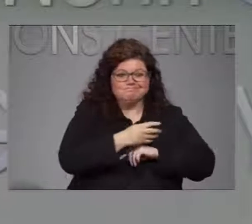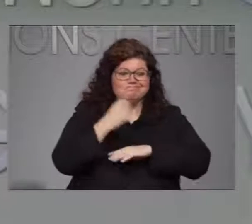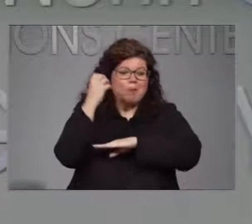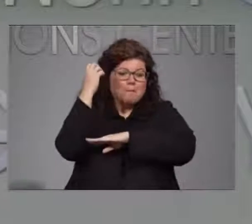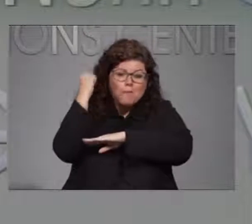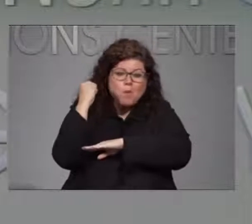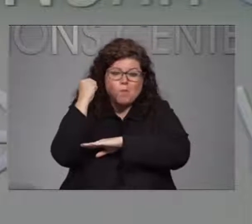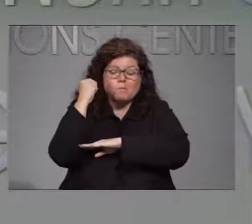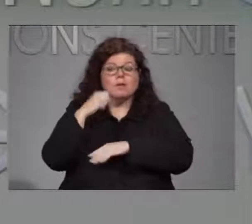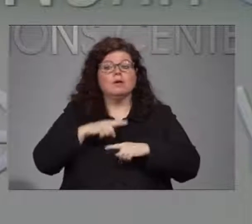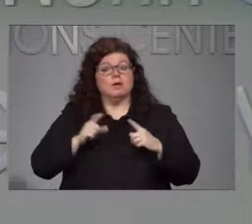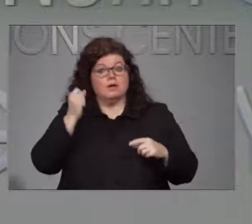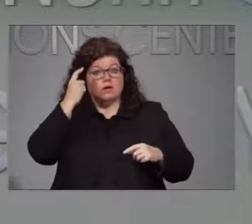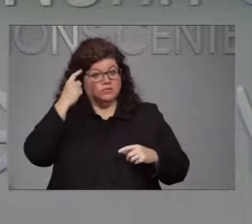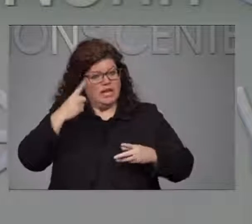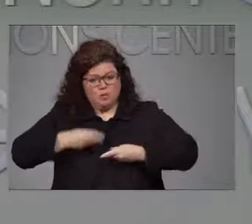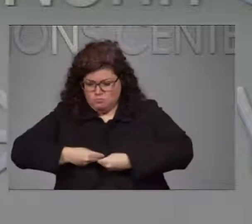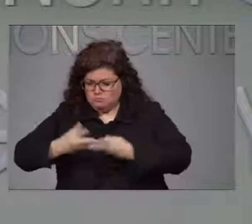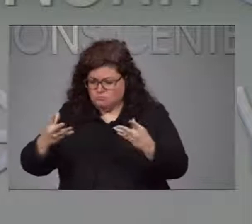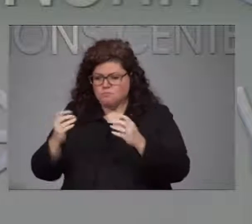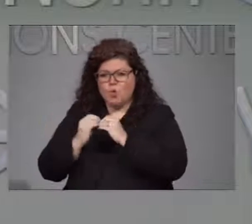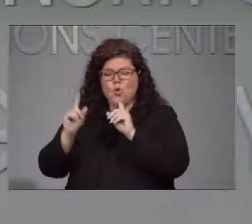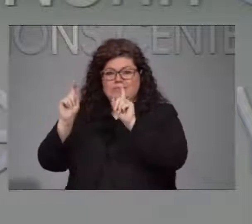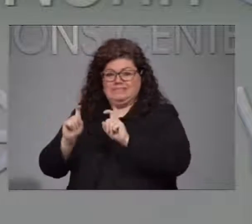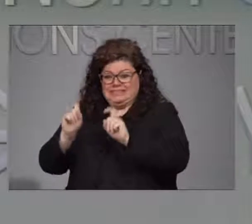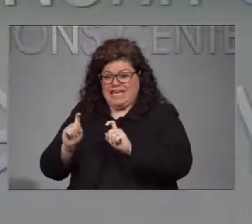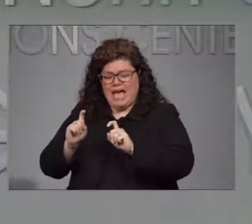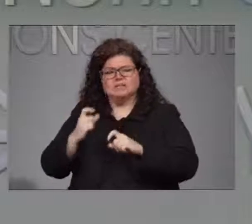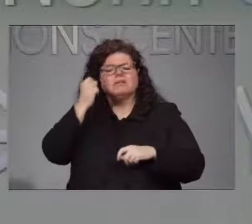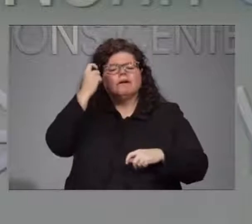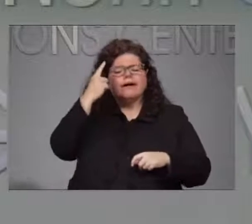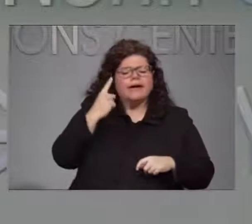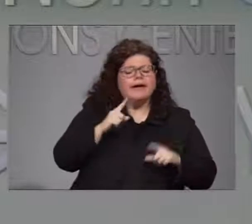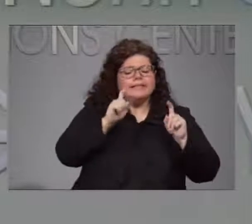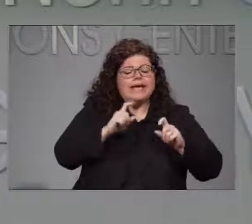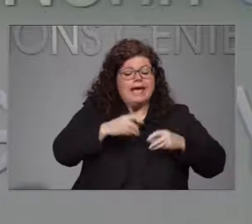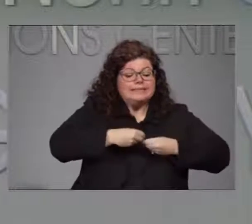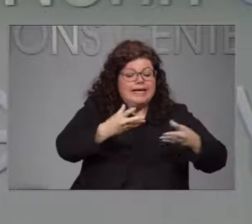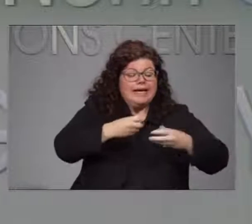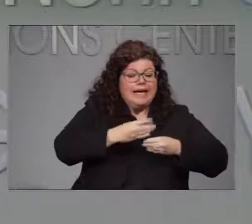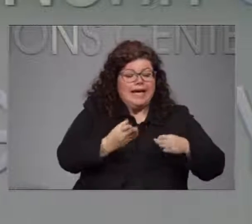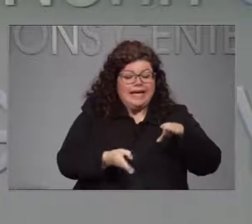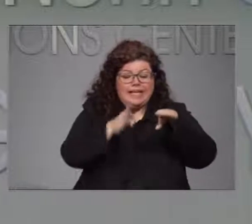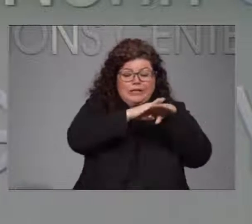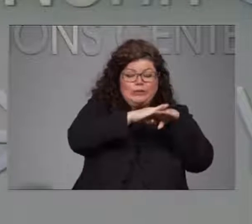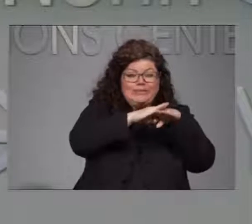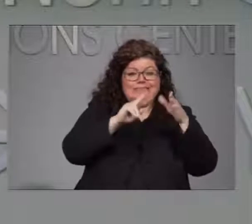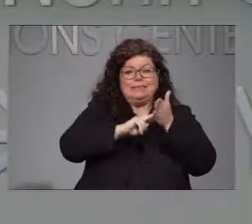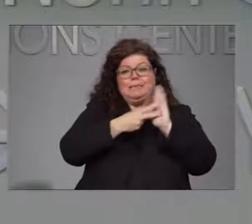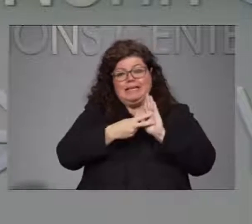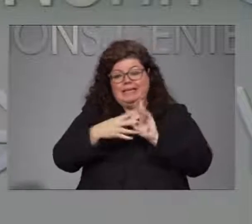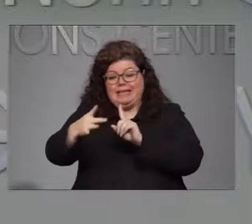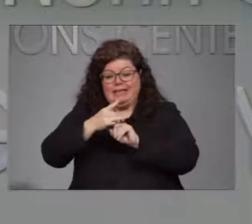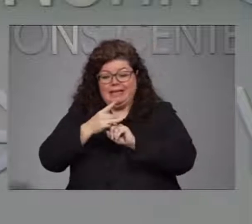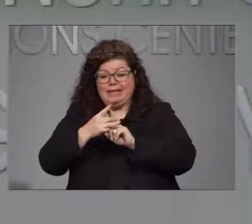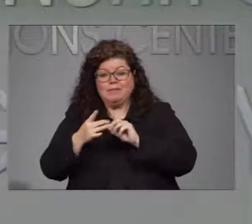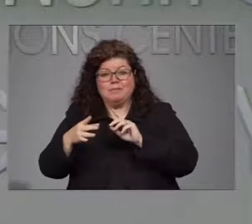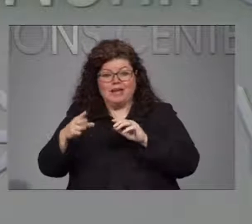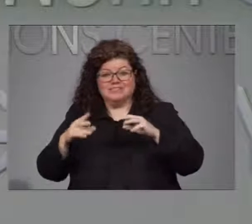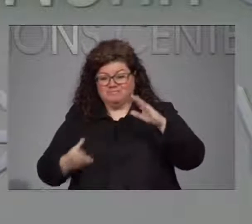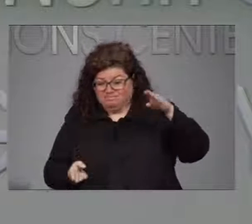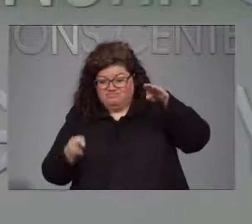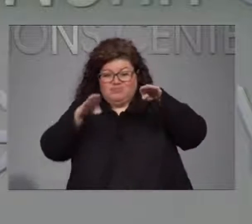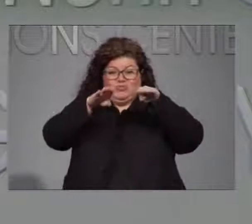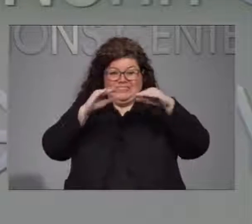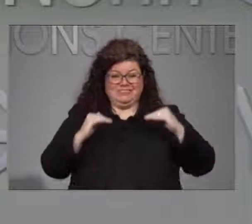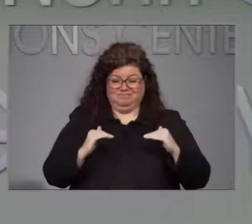more testing. These numbers show the disease is spreading and that more people need hospital care, and this has to be taken